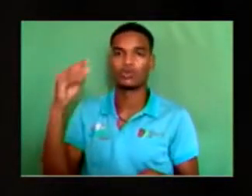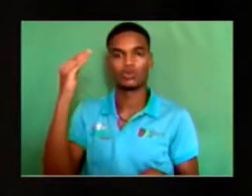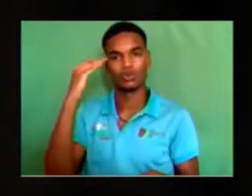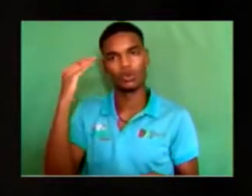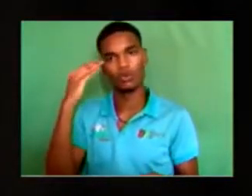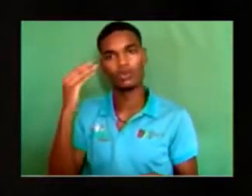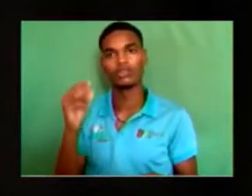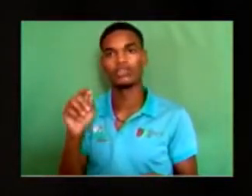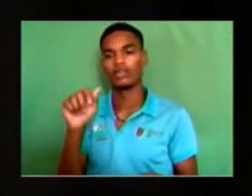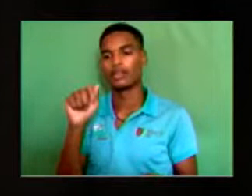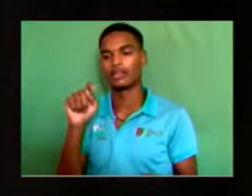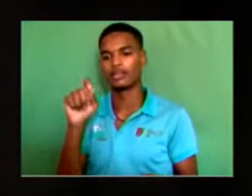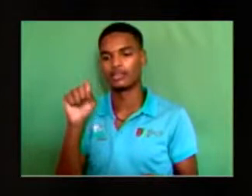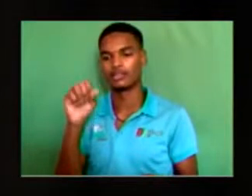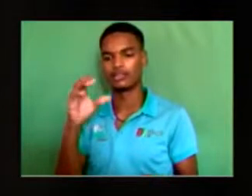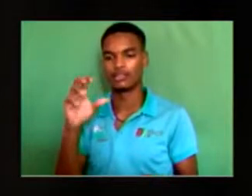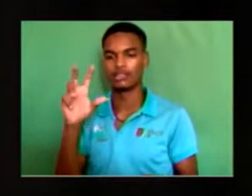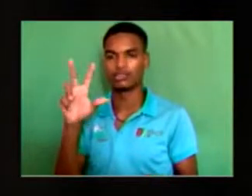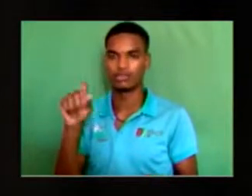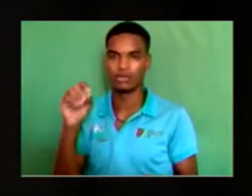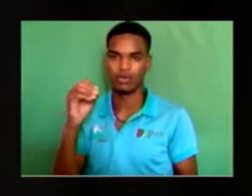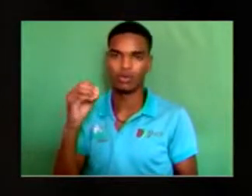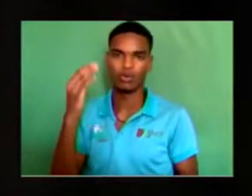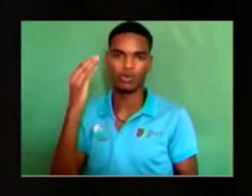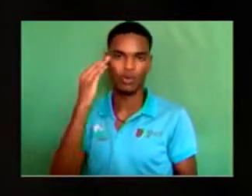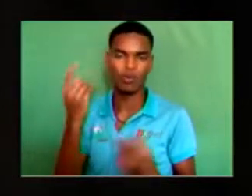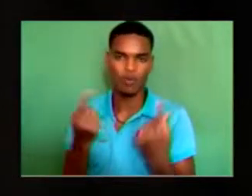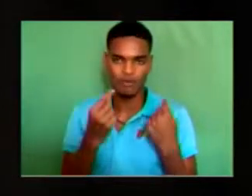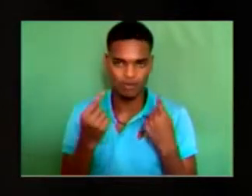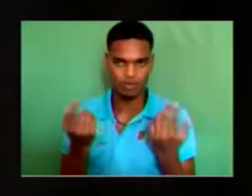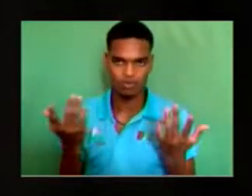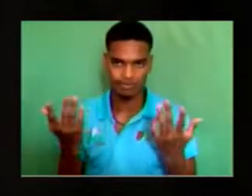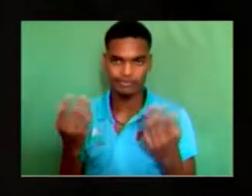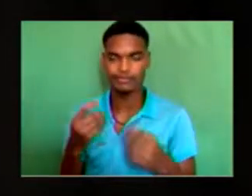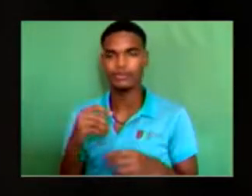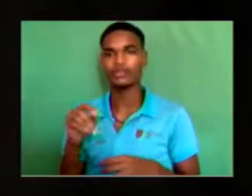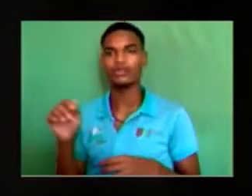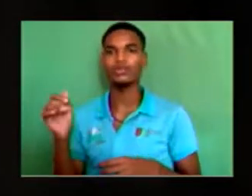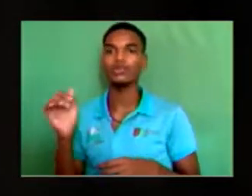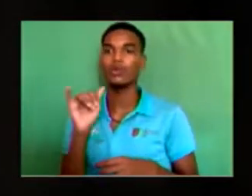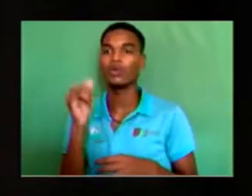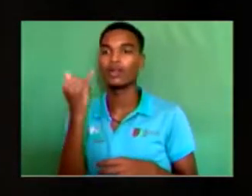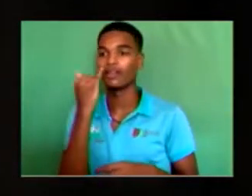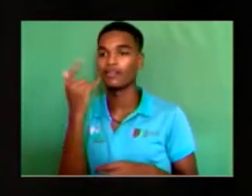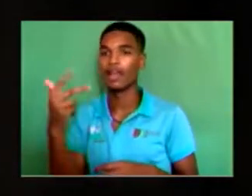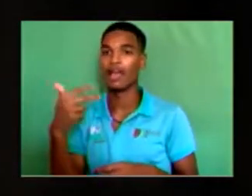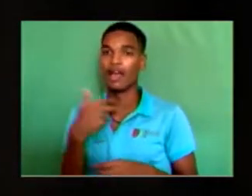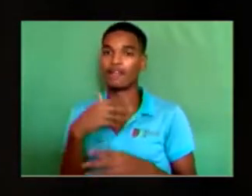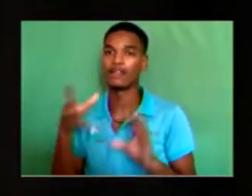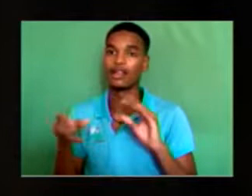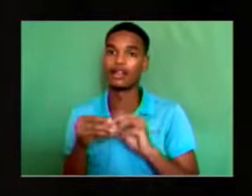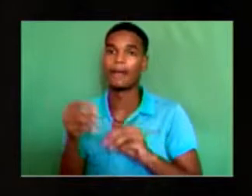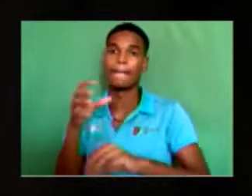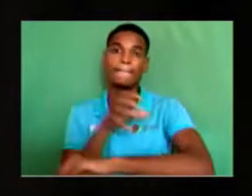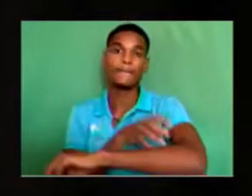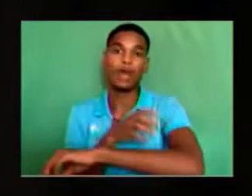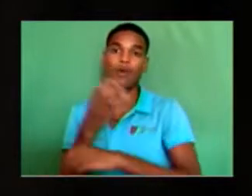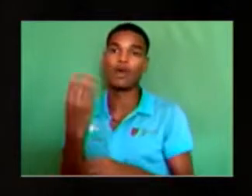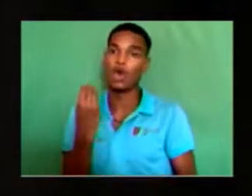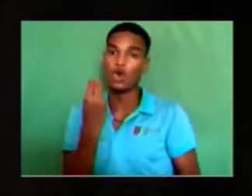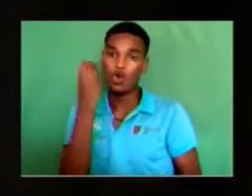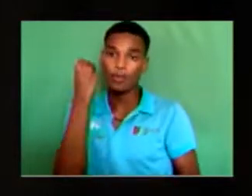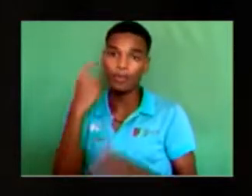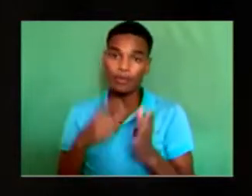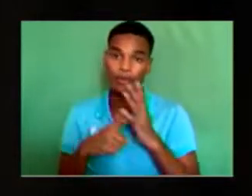3 correctly. Does it have additional power consumption requirements that you want to specify, maybe additional